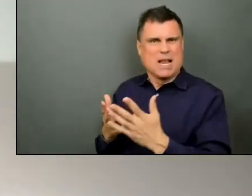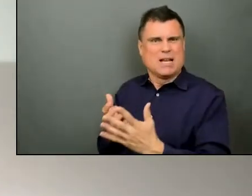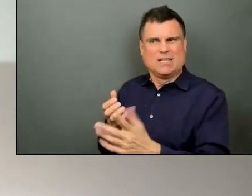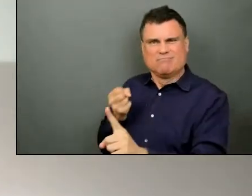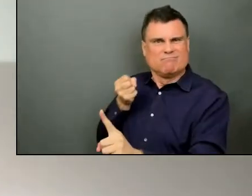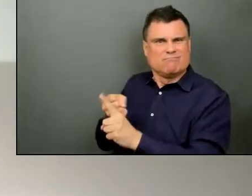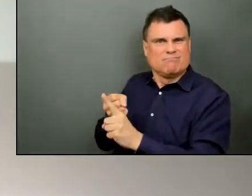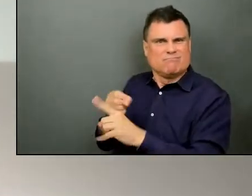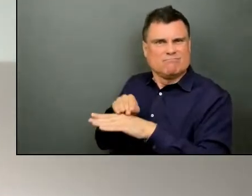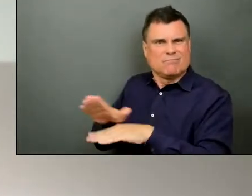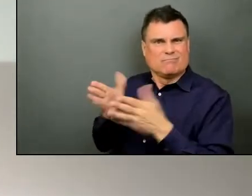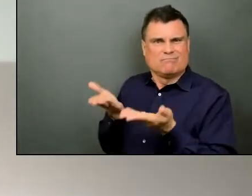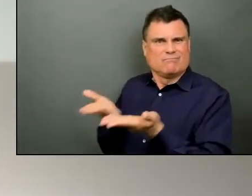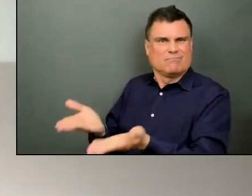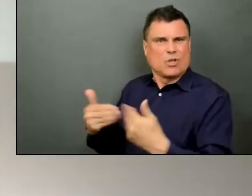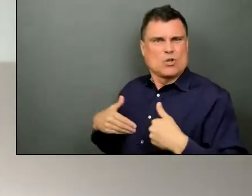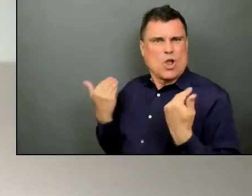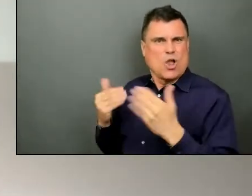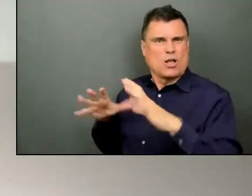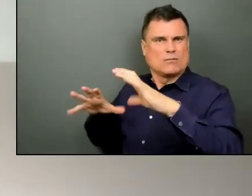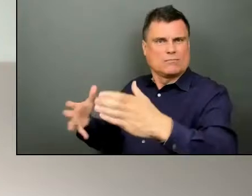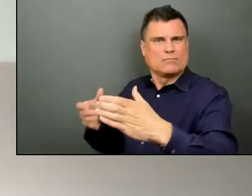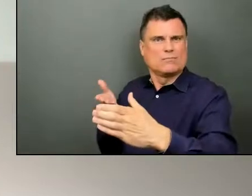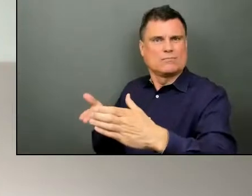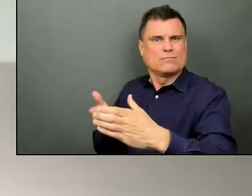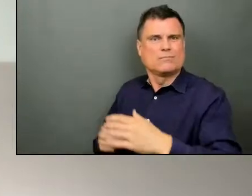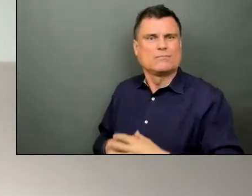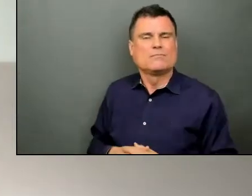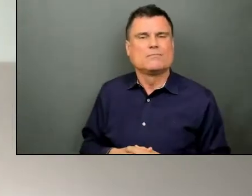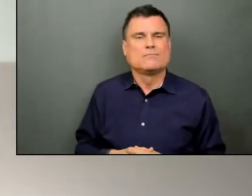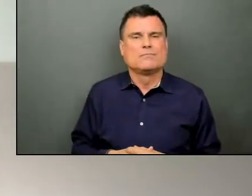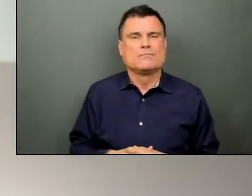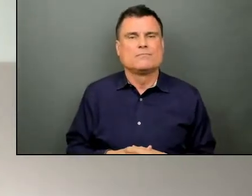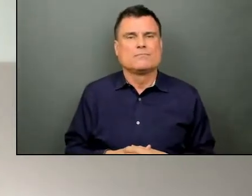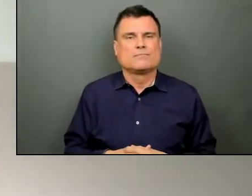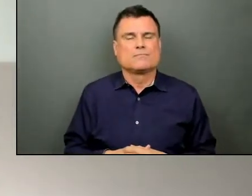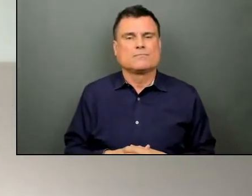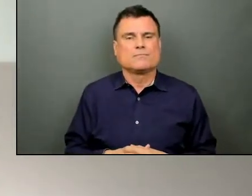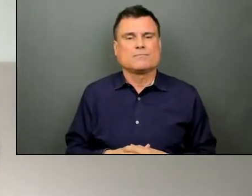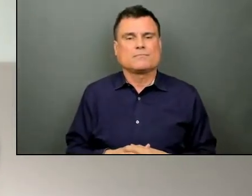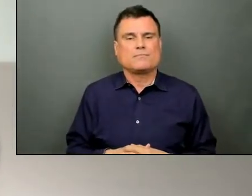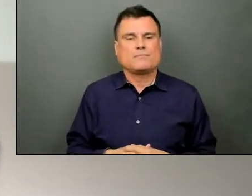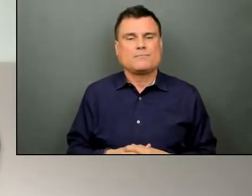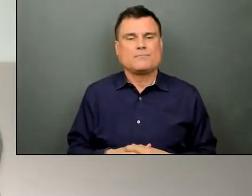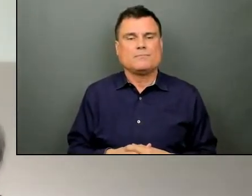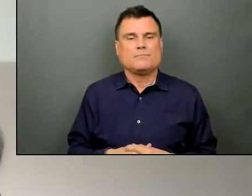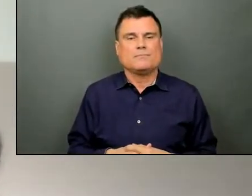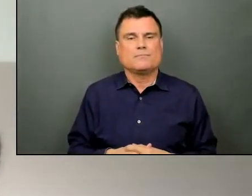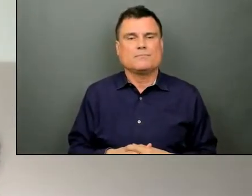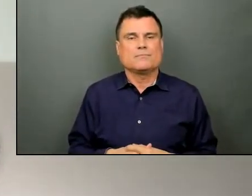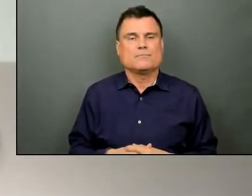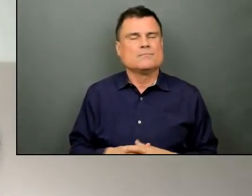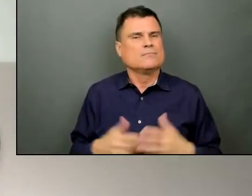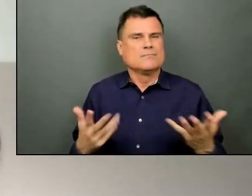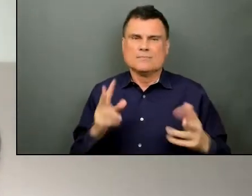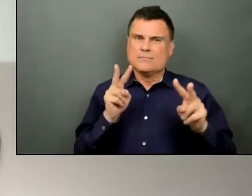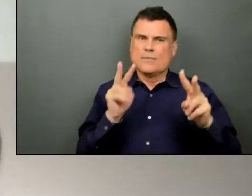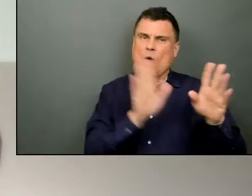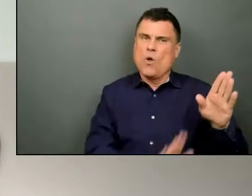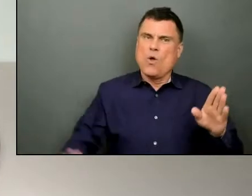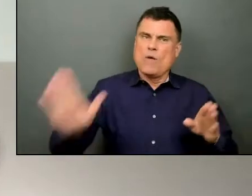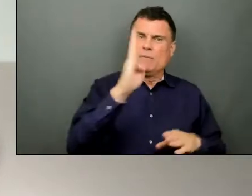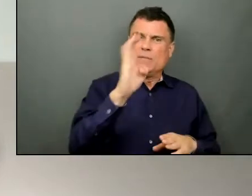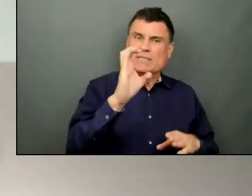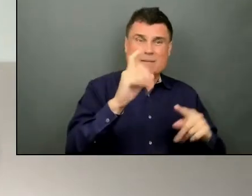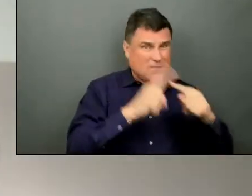limited, if not eliminated, during the lockdowns that we have seen for young people around not only Canada, but